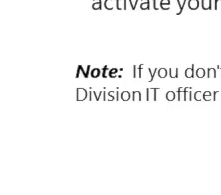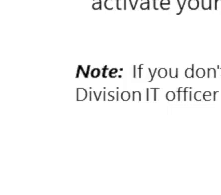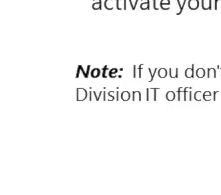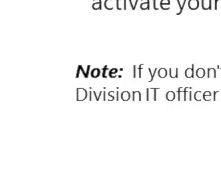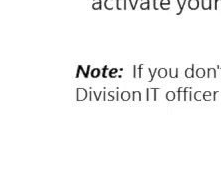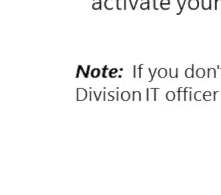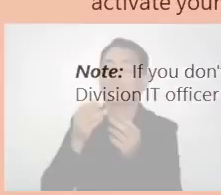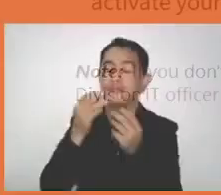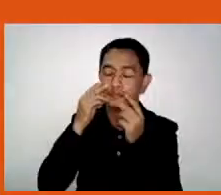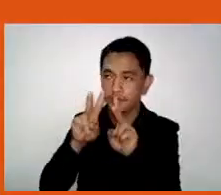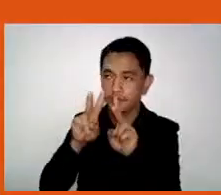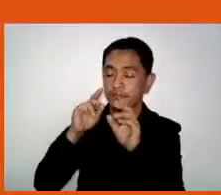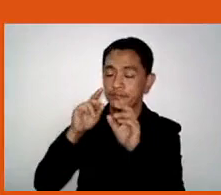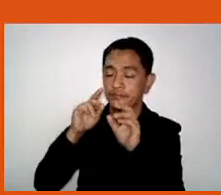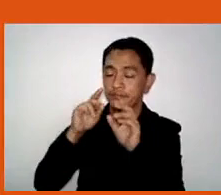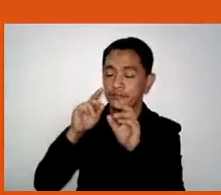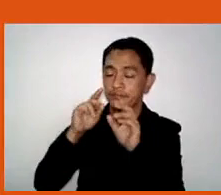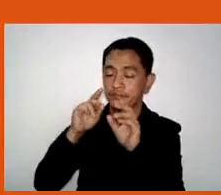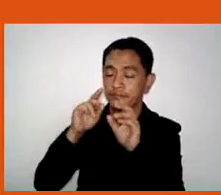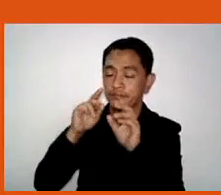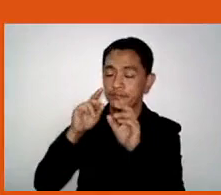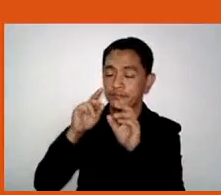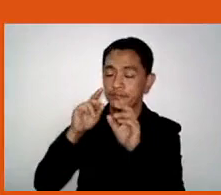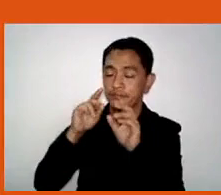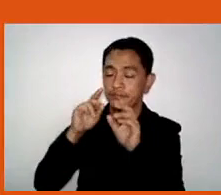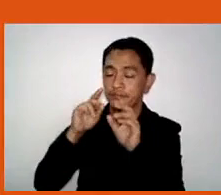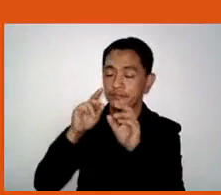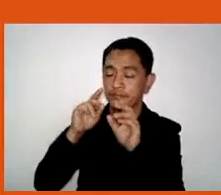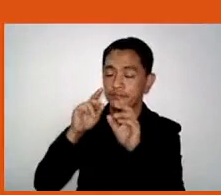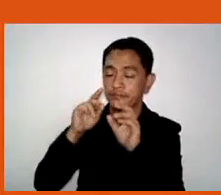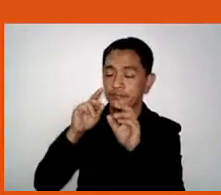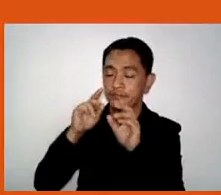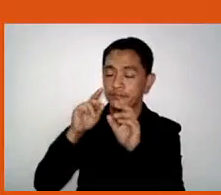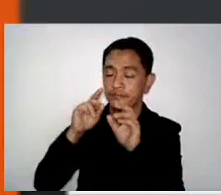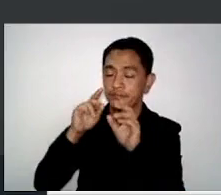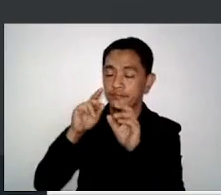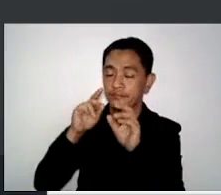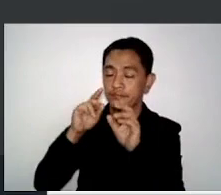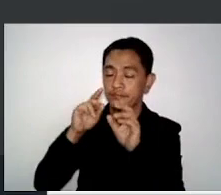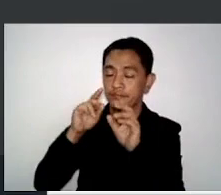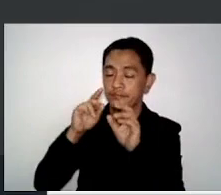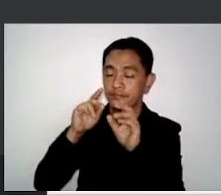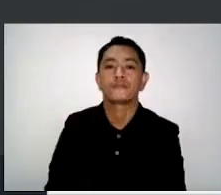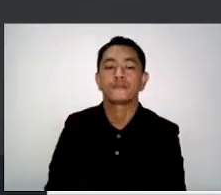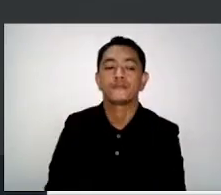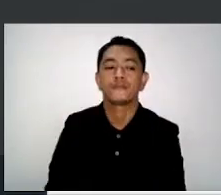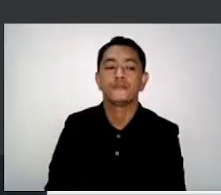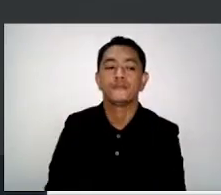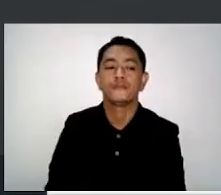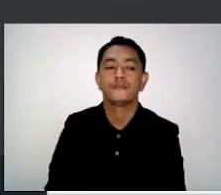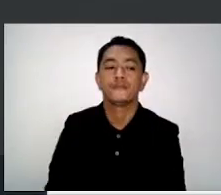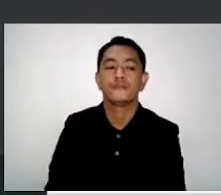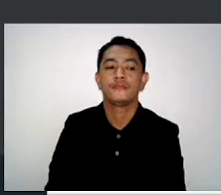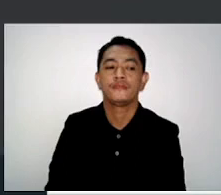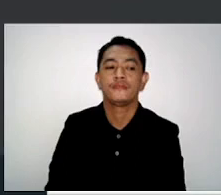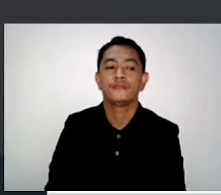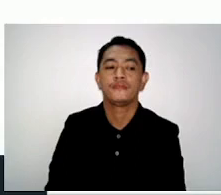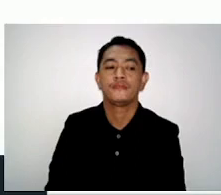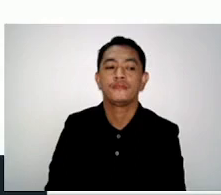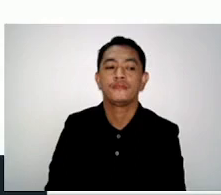Microsoft 365 account. For a more detailed explanation, let us all watch this video.